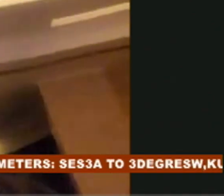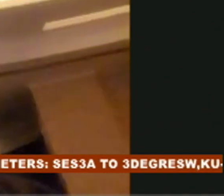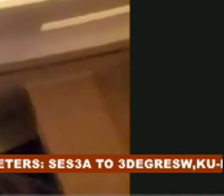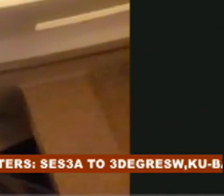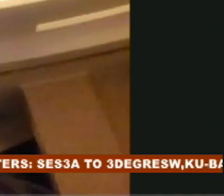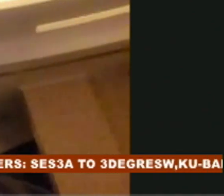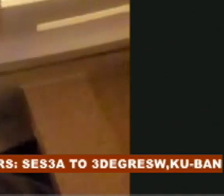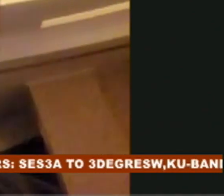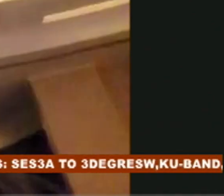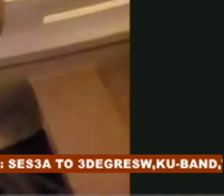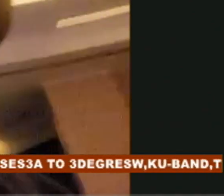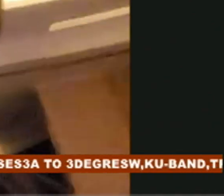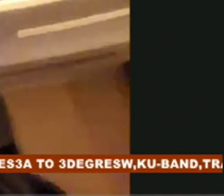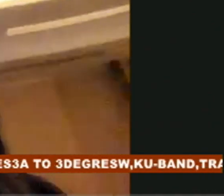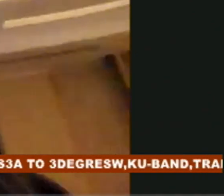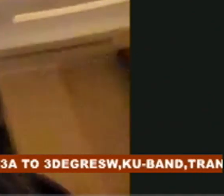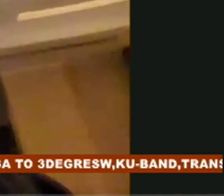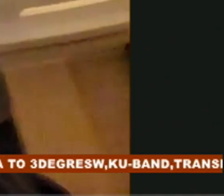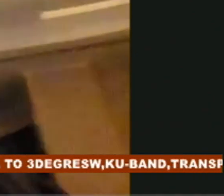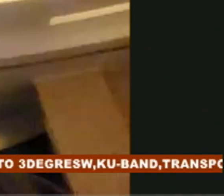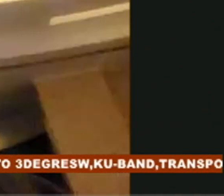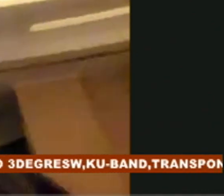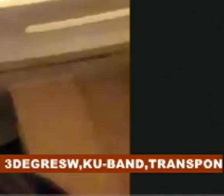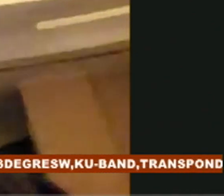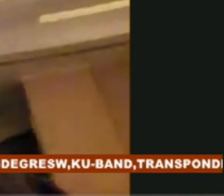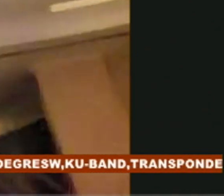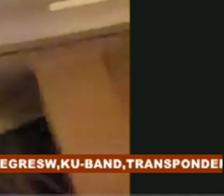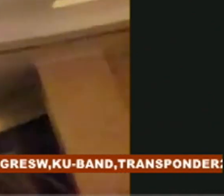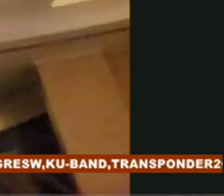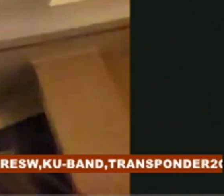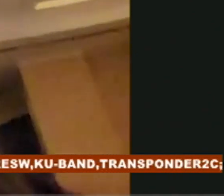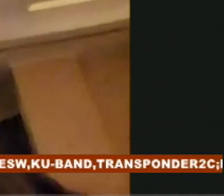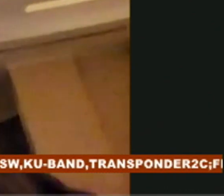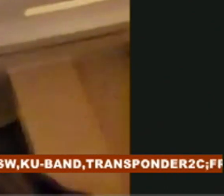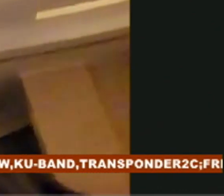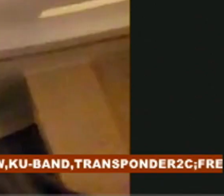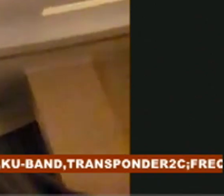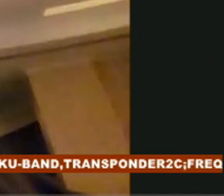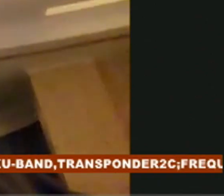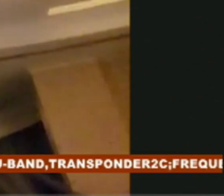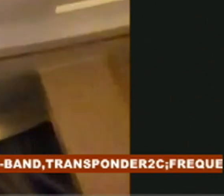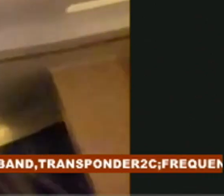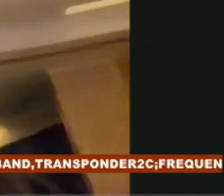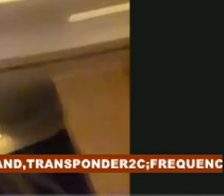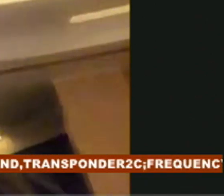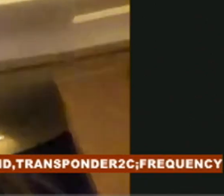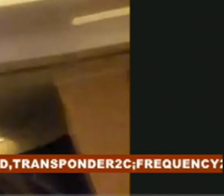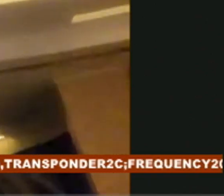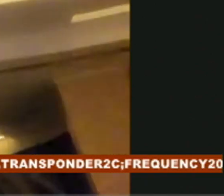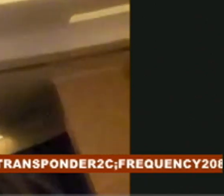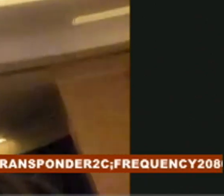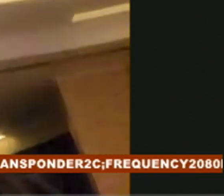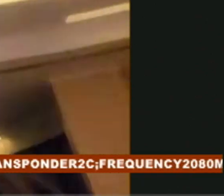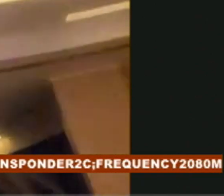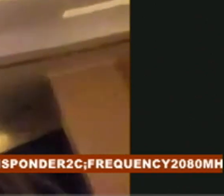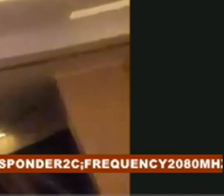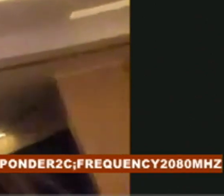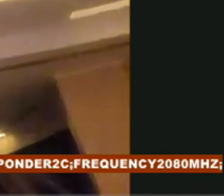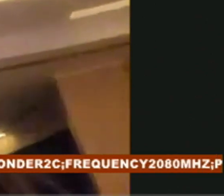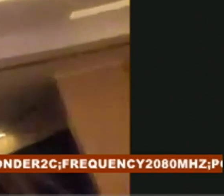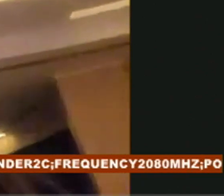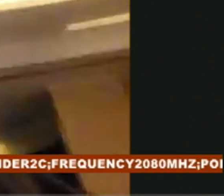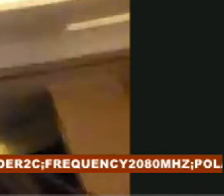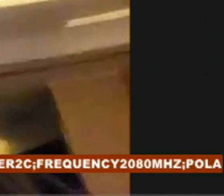approval for airfields to proceed and come and do the airlift. So we are, well, hopefully tomorrow, airlift will